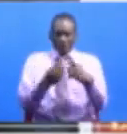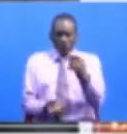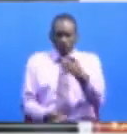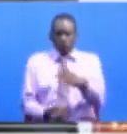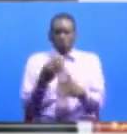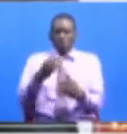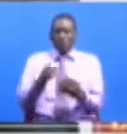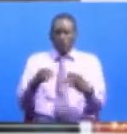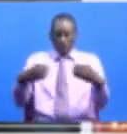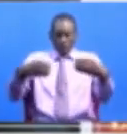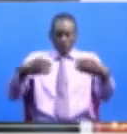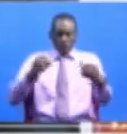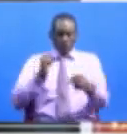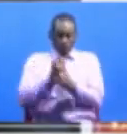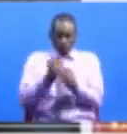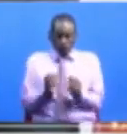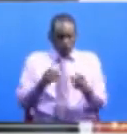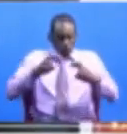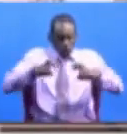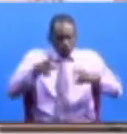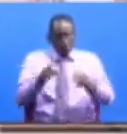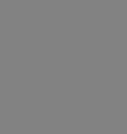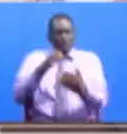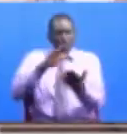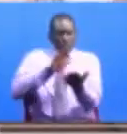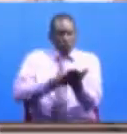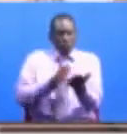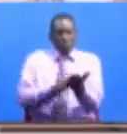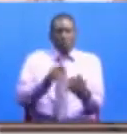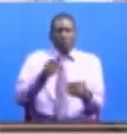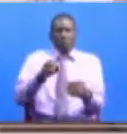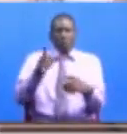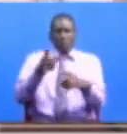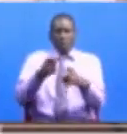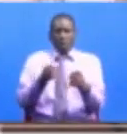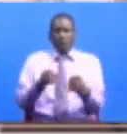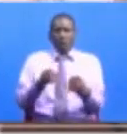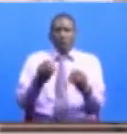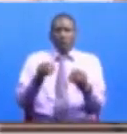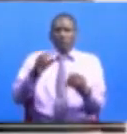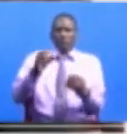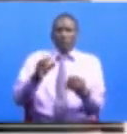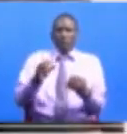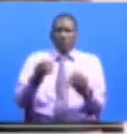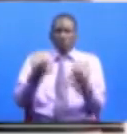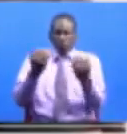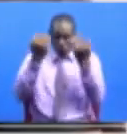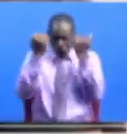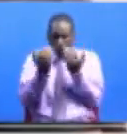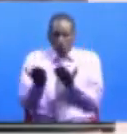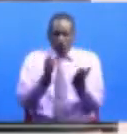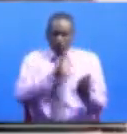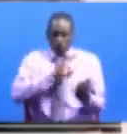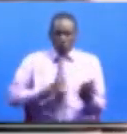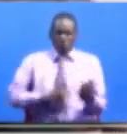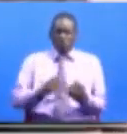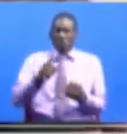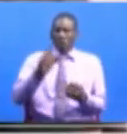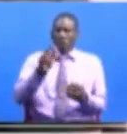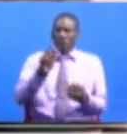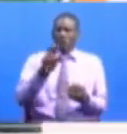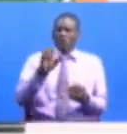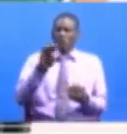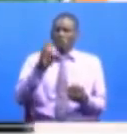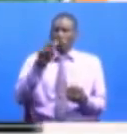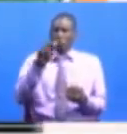him following recommendations by the Judicial Service Commission. The tribunal in February this year handed its report to